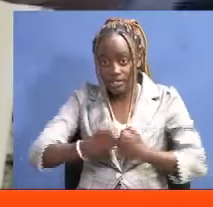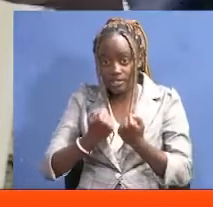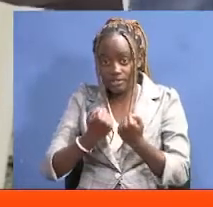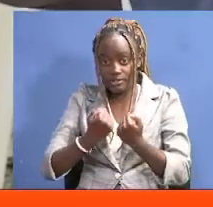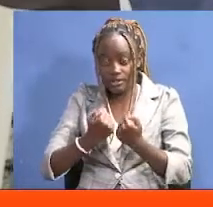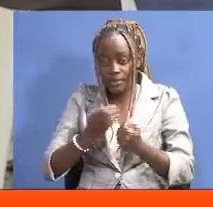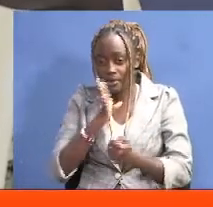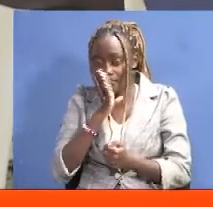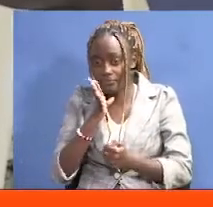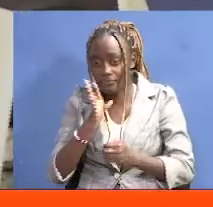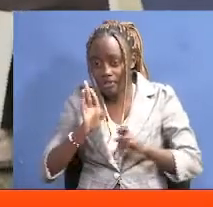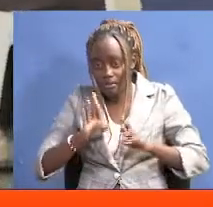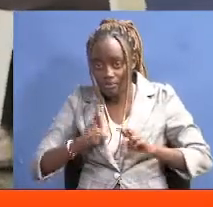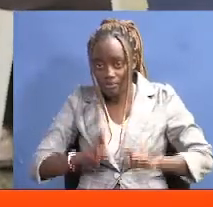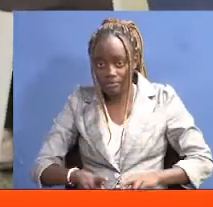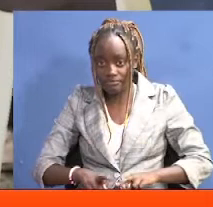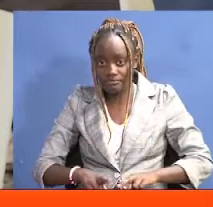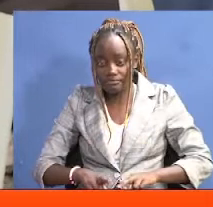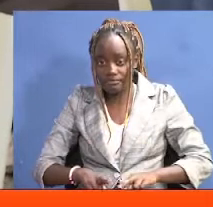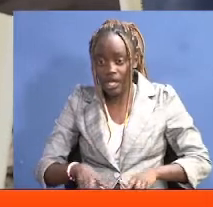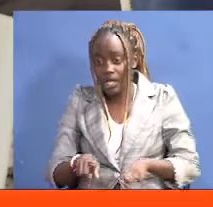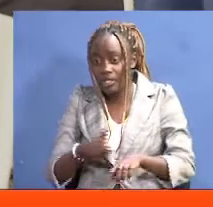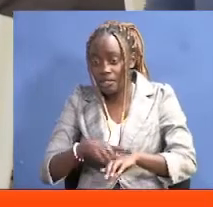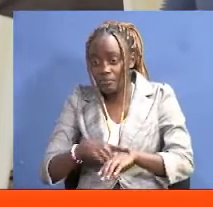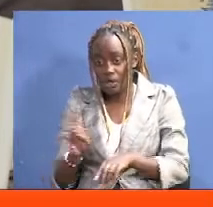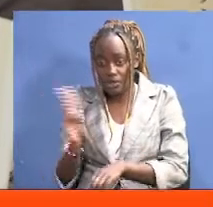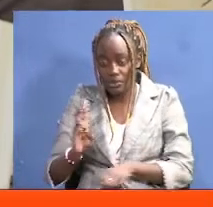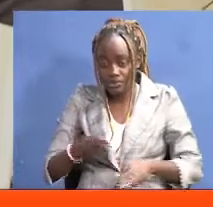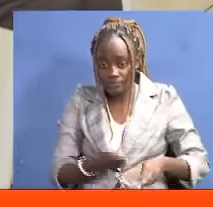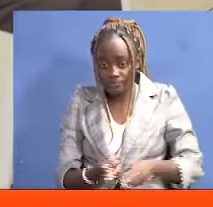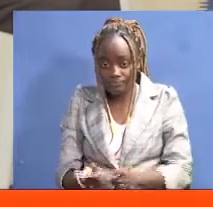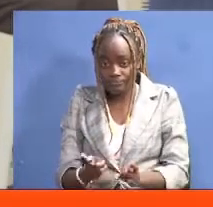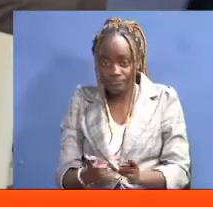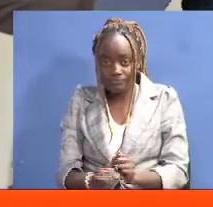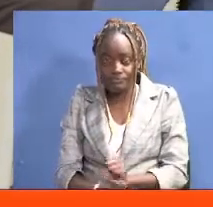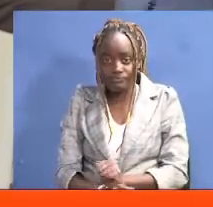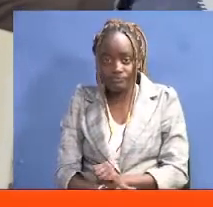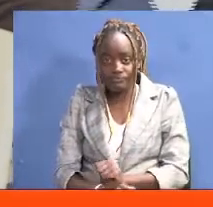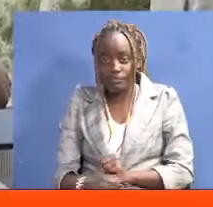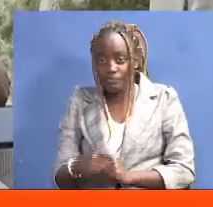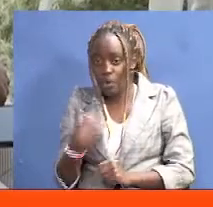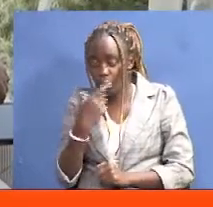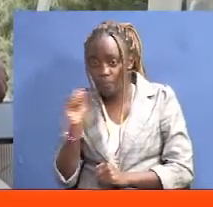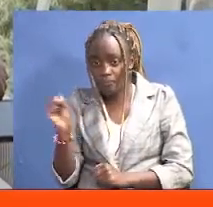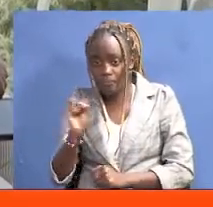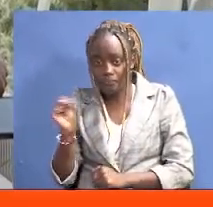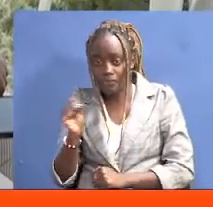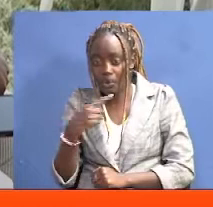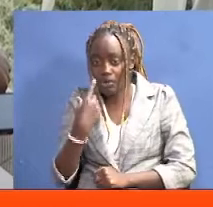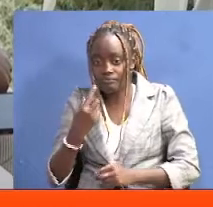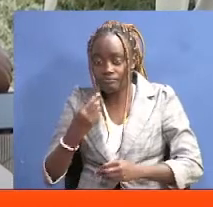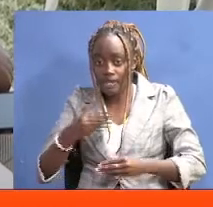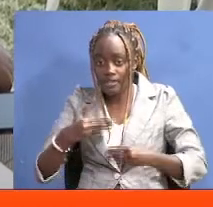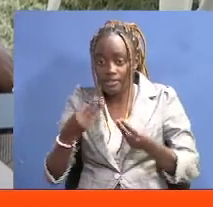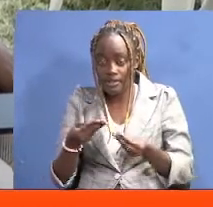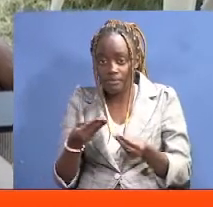by remaining vigilant while using the road all the time. Samuel Msumba, who represented the Director General of the